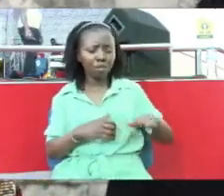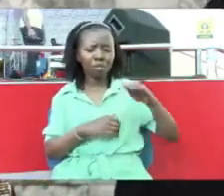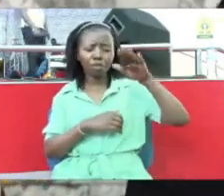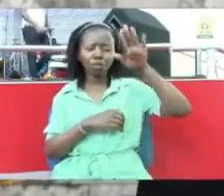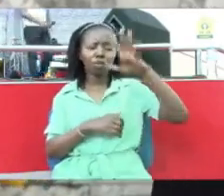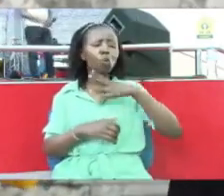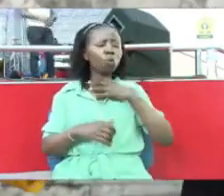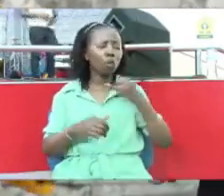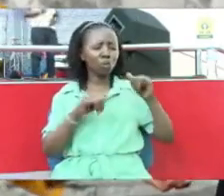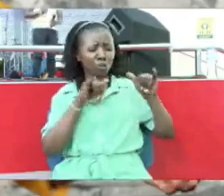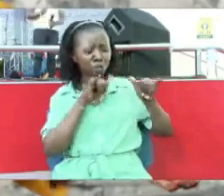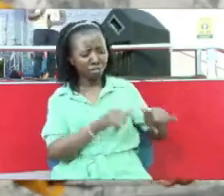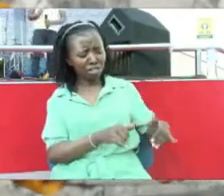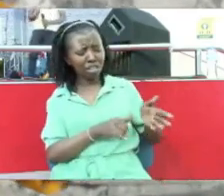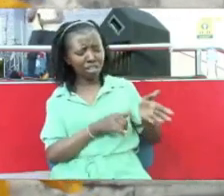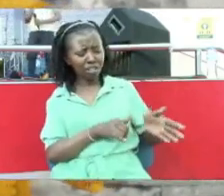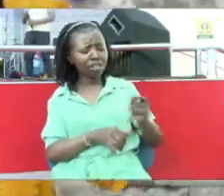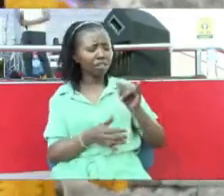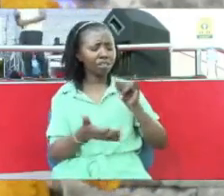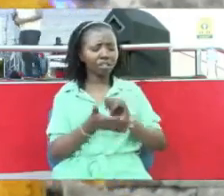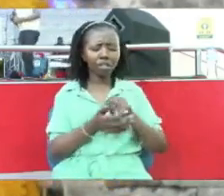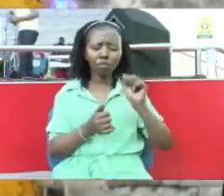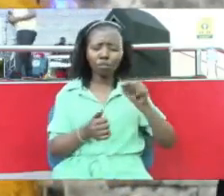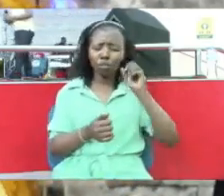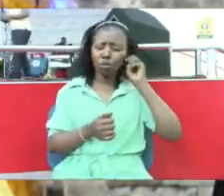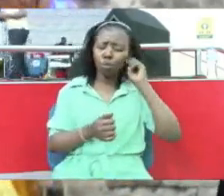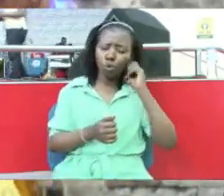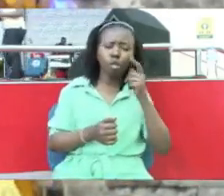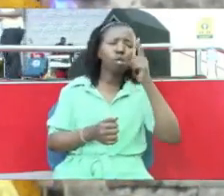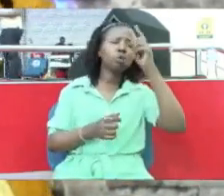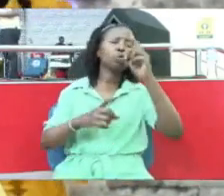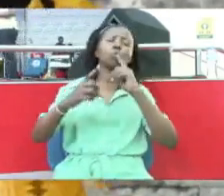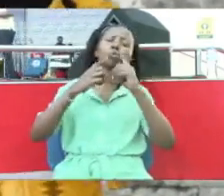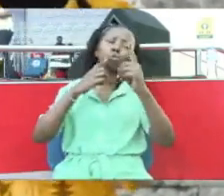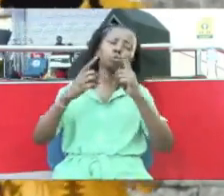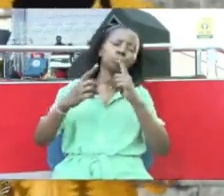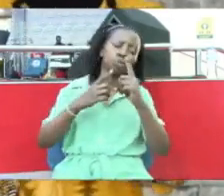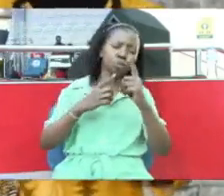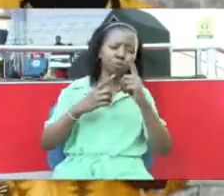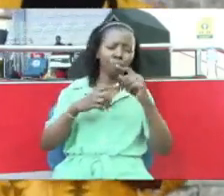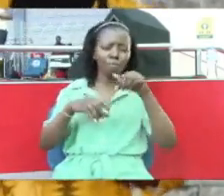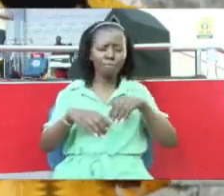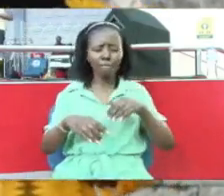stay there, my Father, that we may hear you talk, our God. This